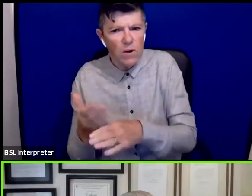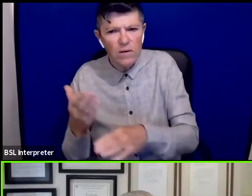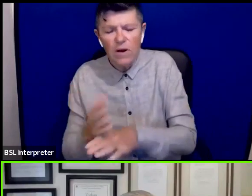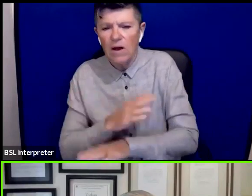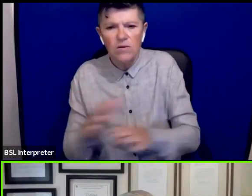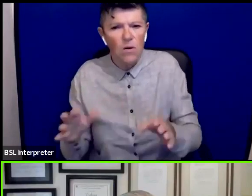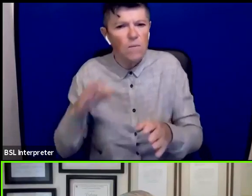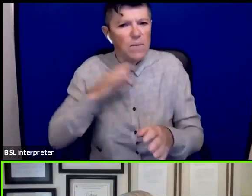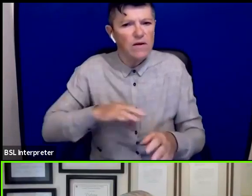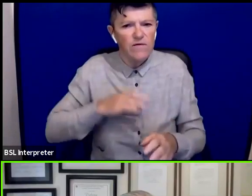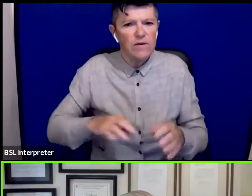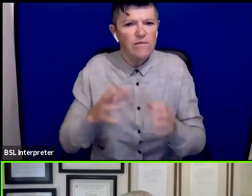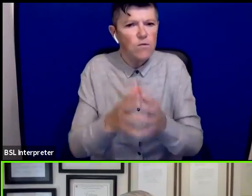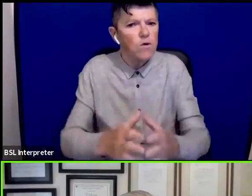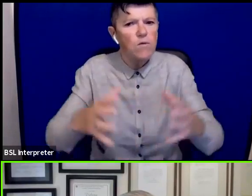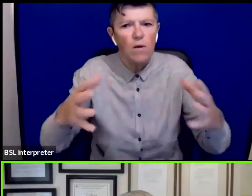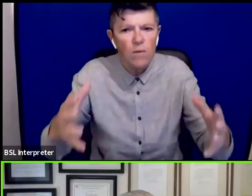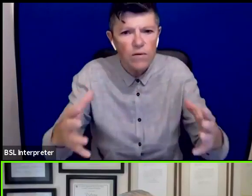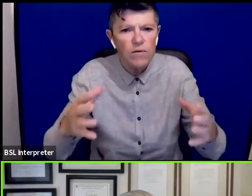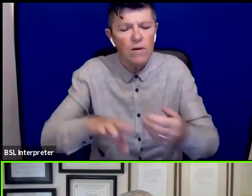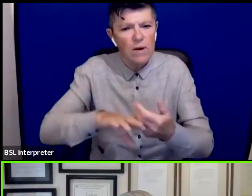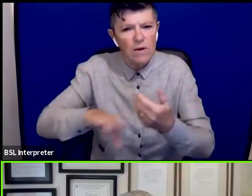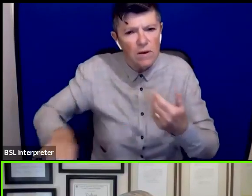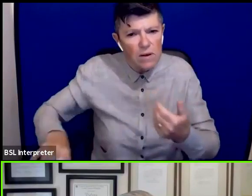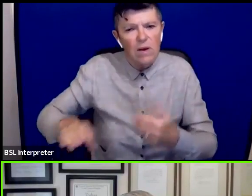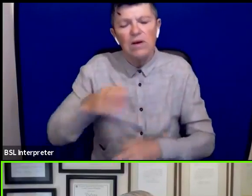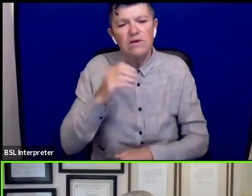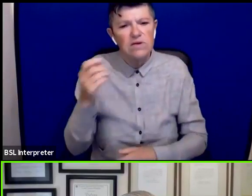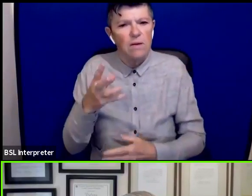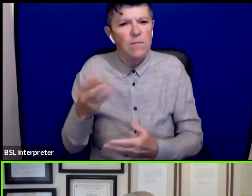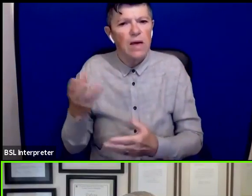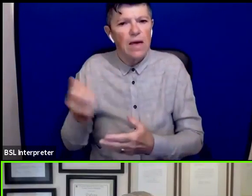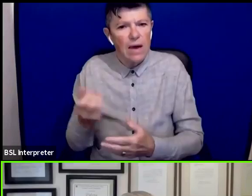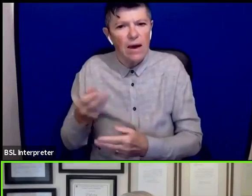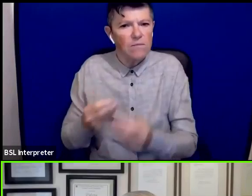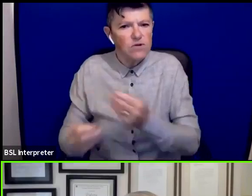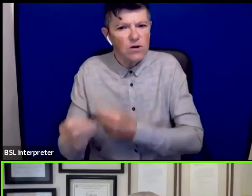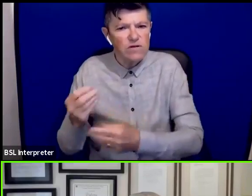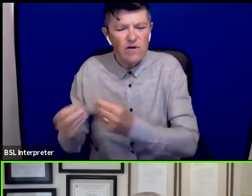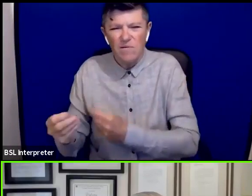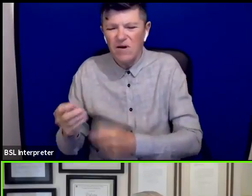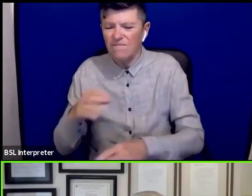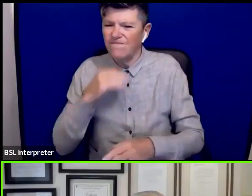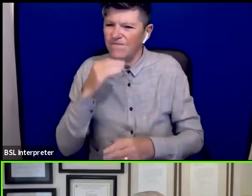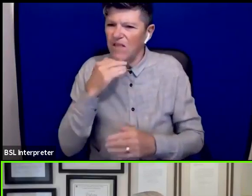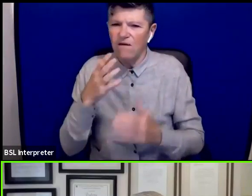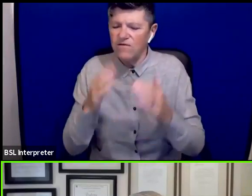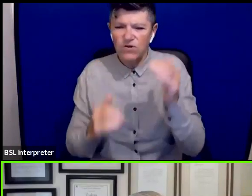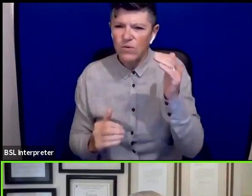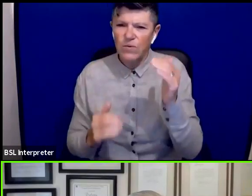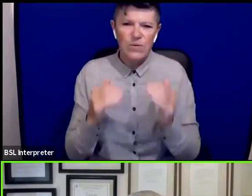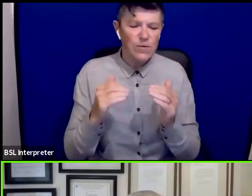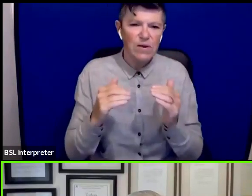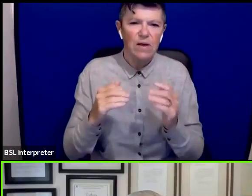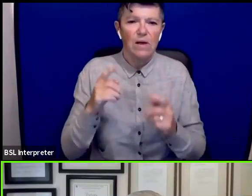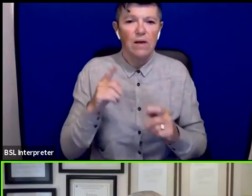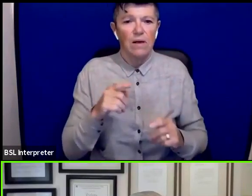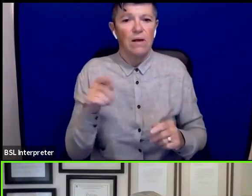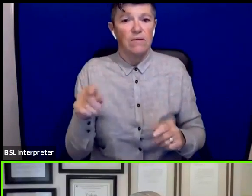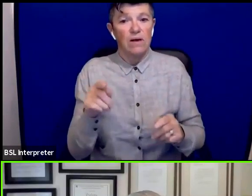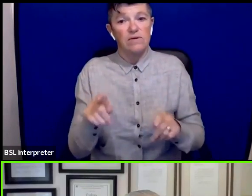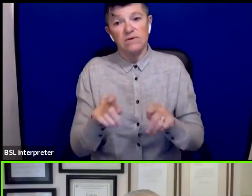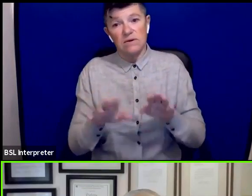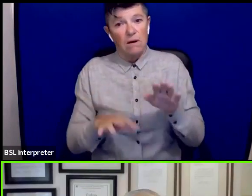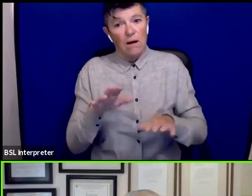excluded. They might be getting some income transfers, but still is not enough to really change inequality. And that's kind of the story that I told. And again,